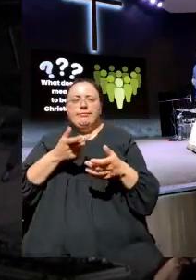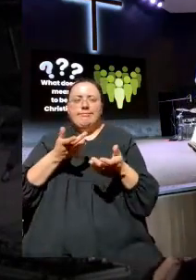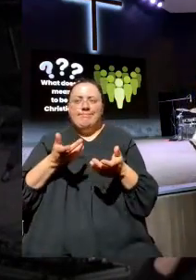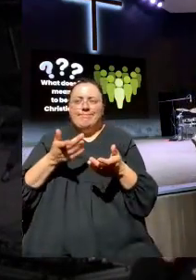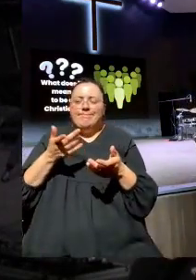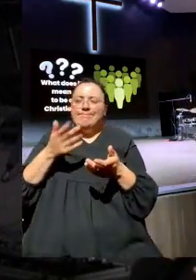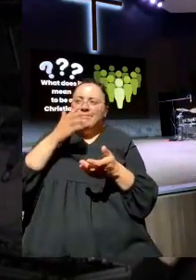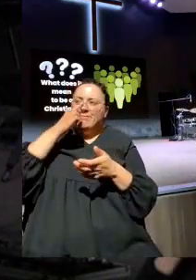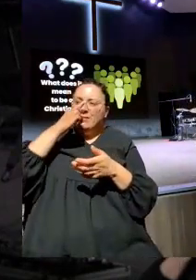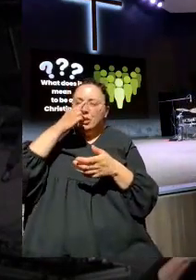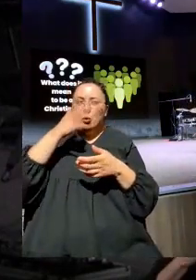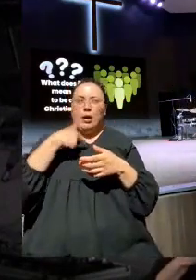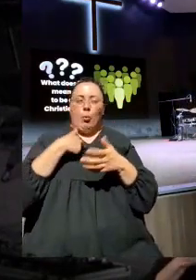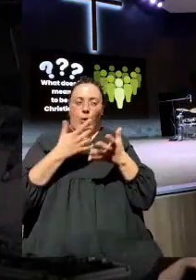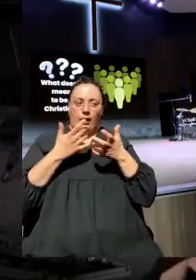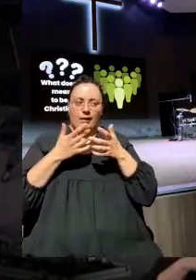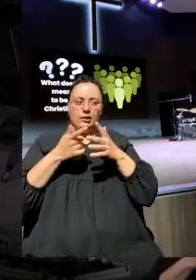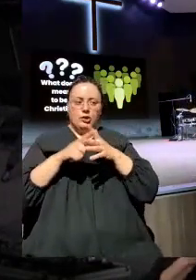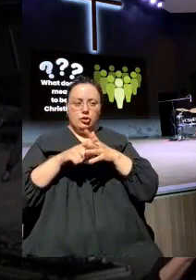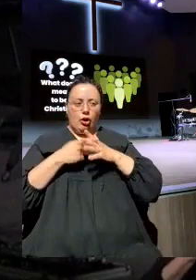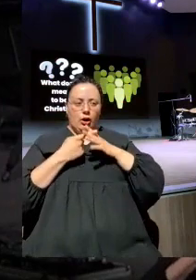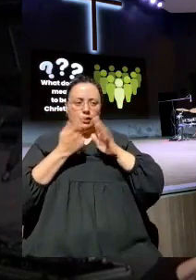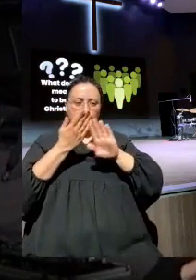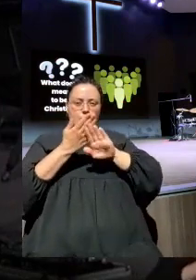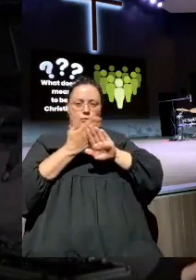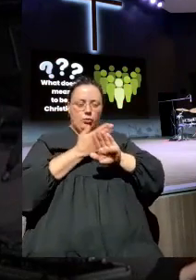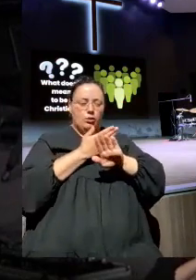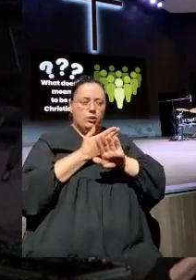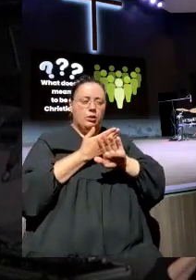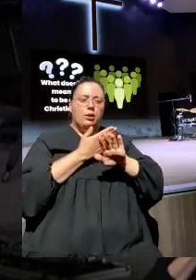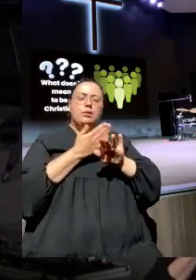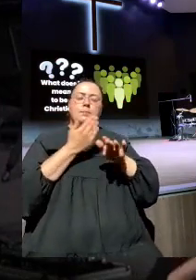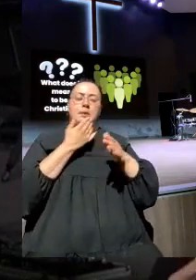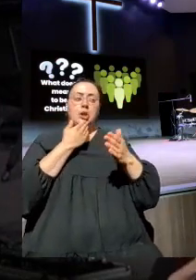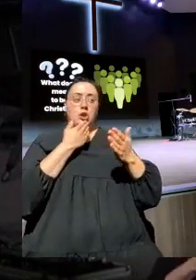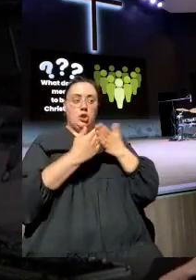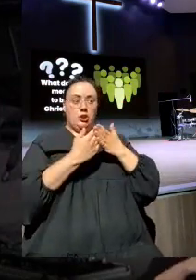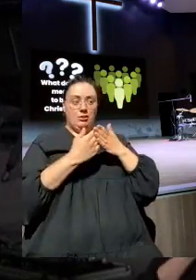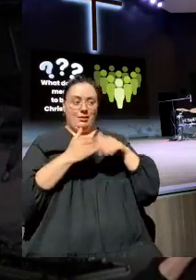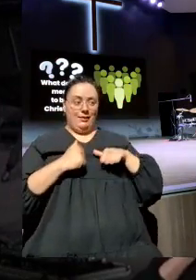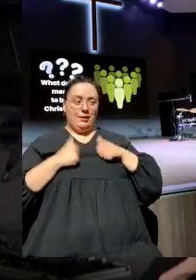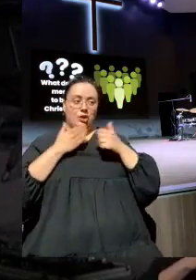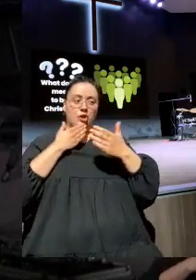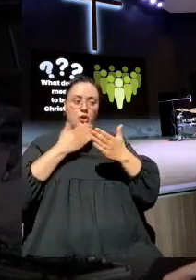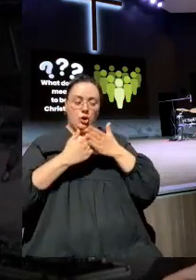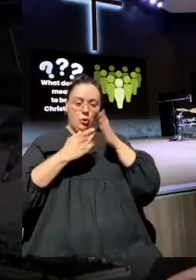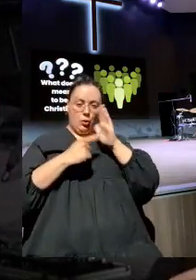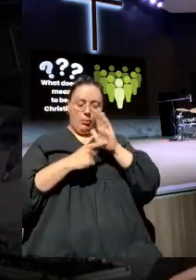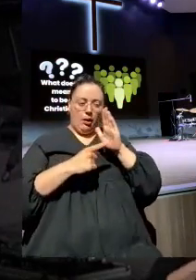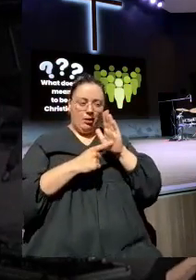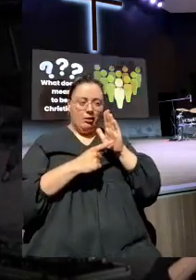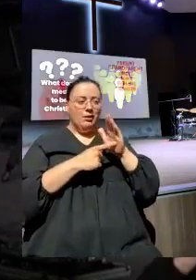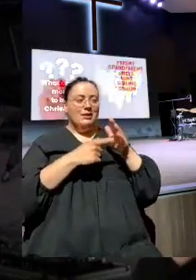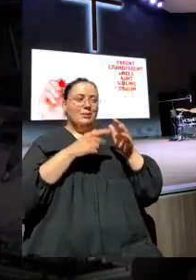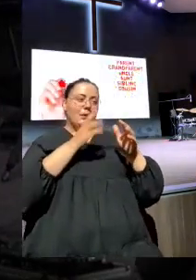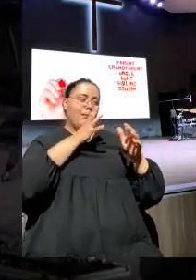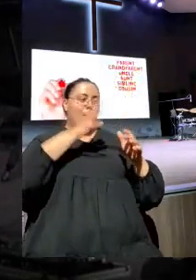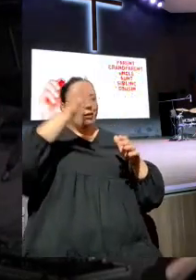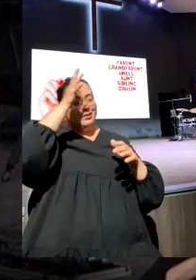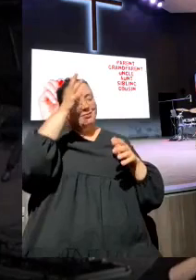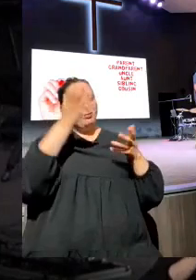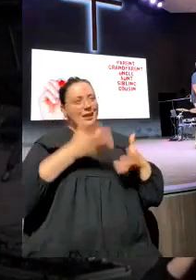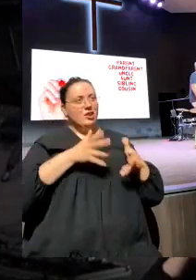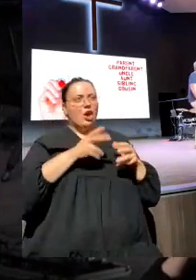to start with this subject when we talk about parenting, because being a good role model goes beyond parents, right? Think about